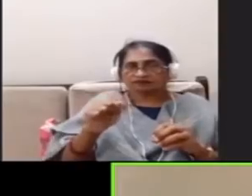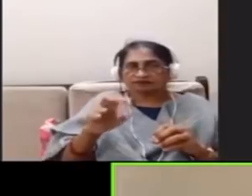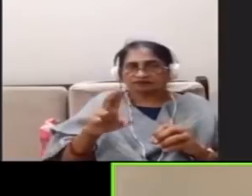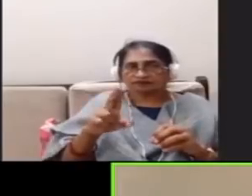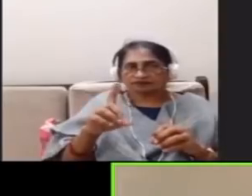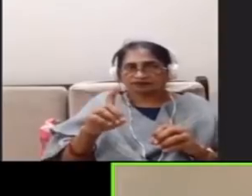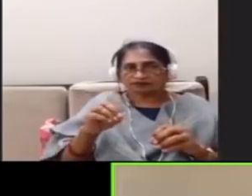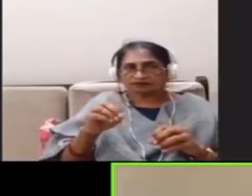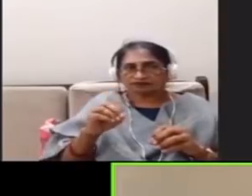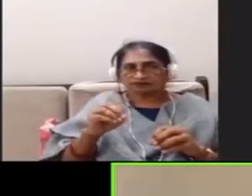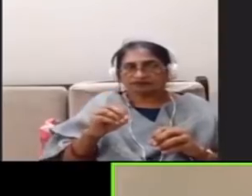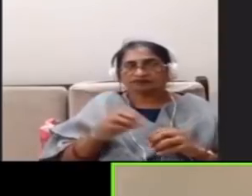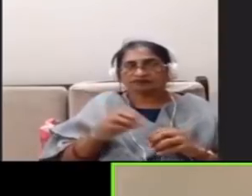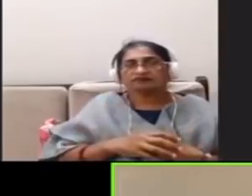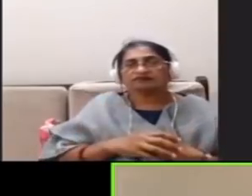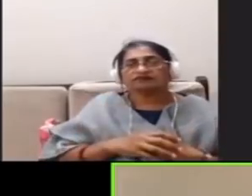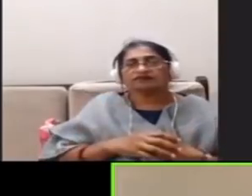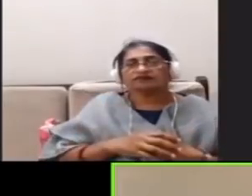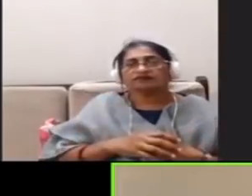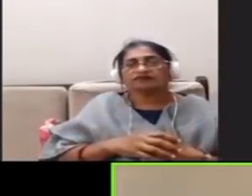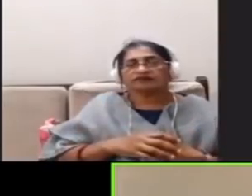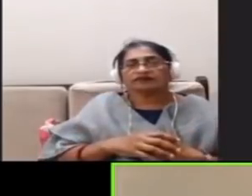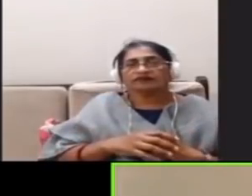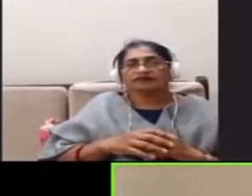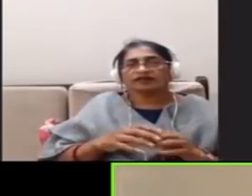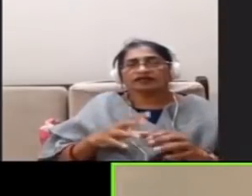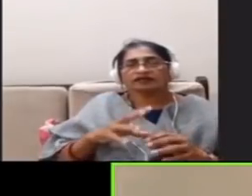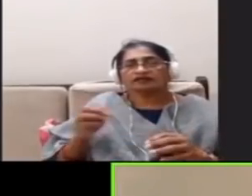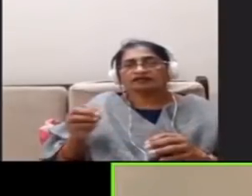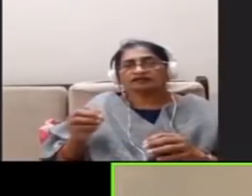art studios in Camarillo. And